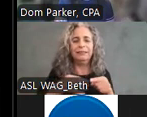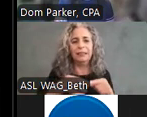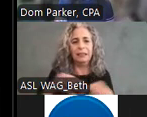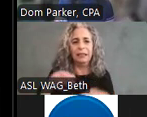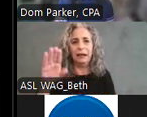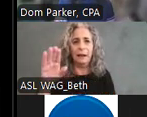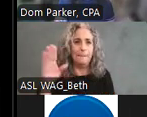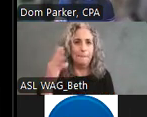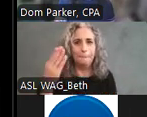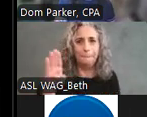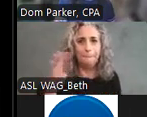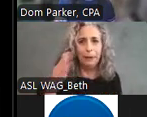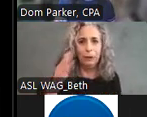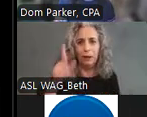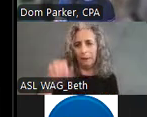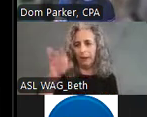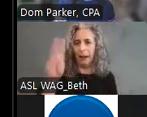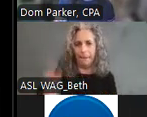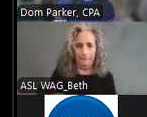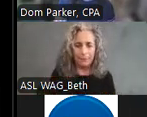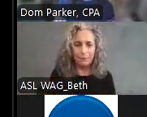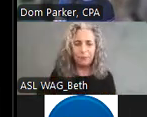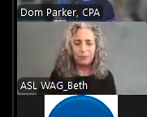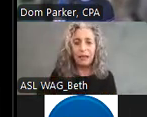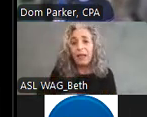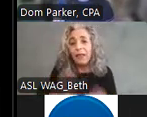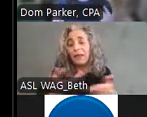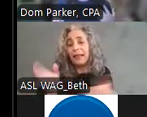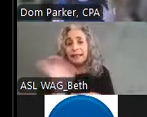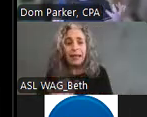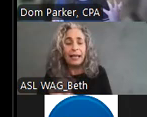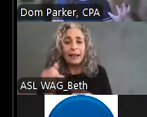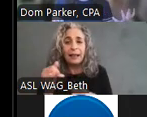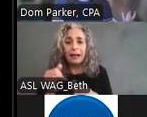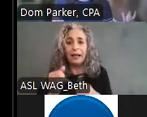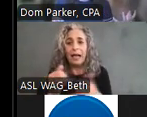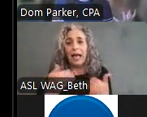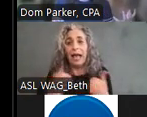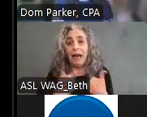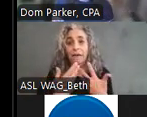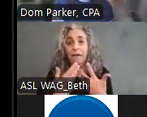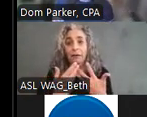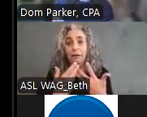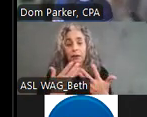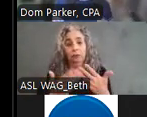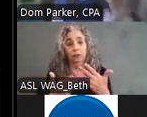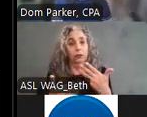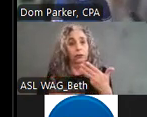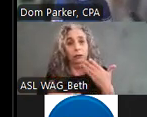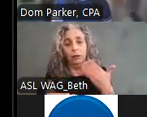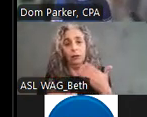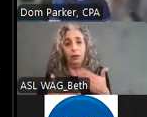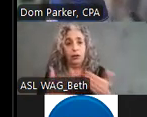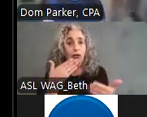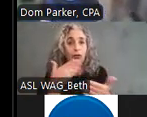mode. We could also have things like what The Last of Us does, which has a really intense zoom as well. We could have a